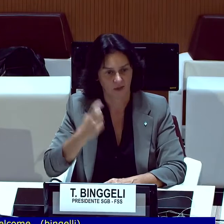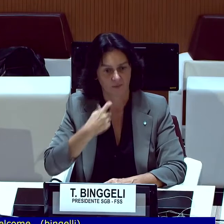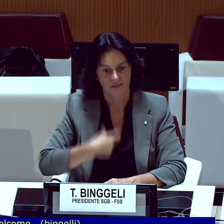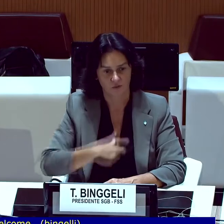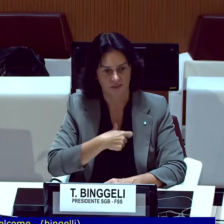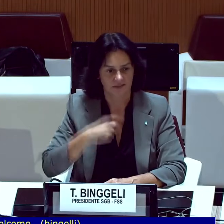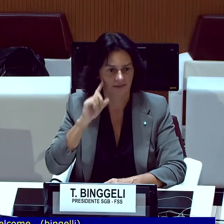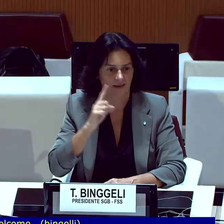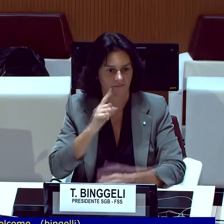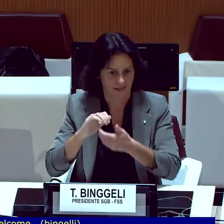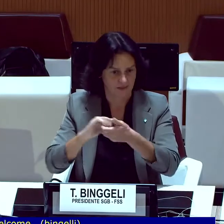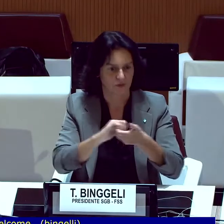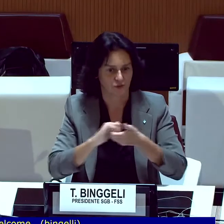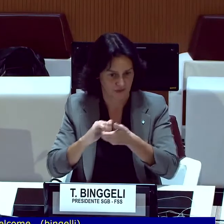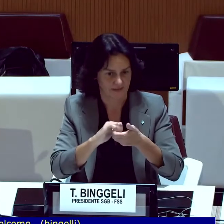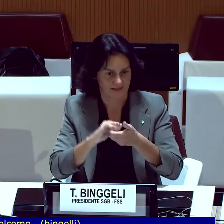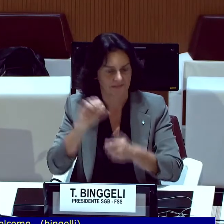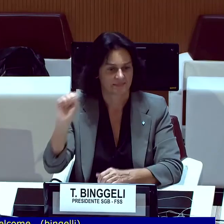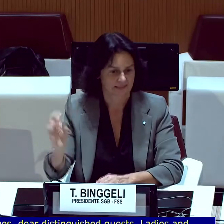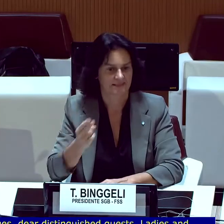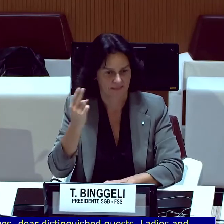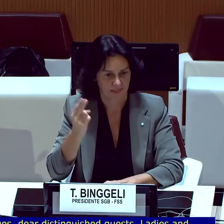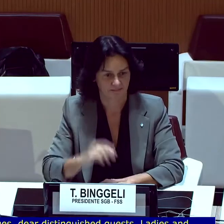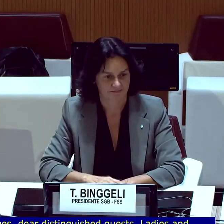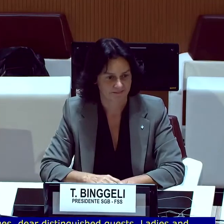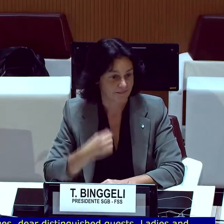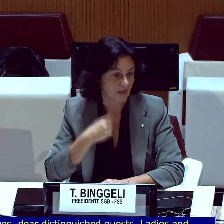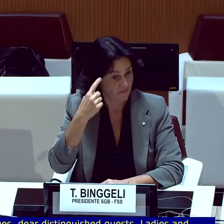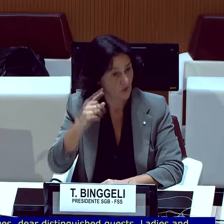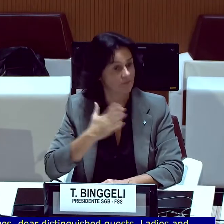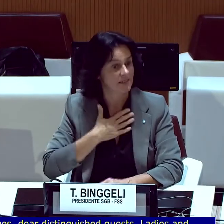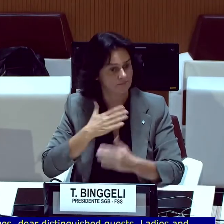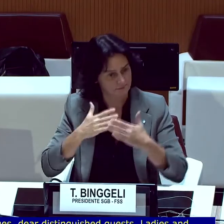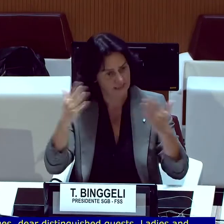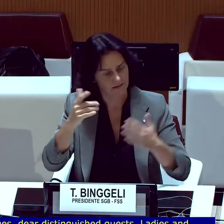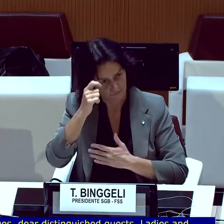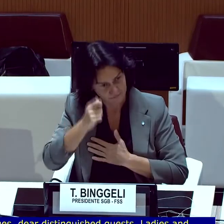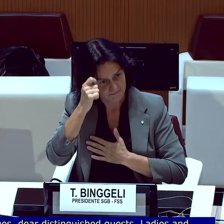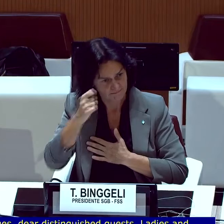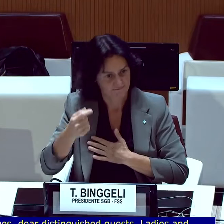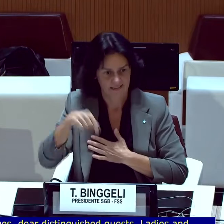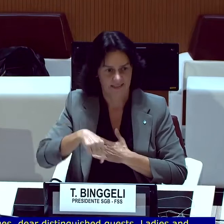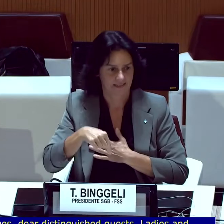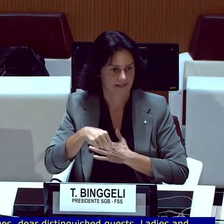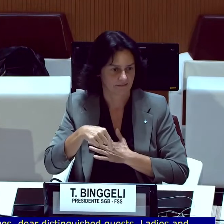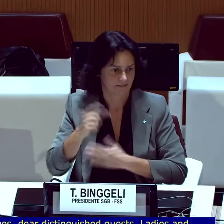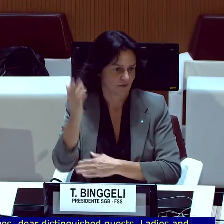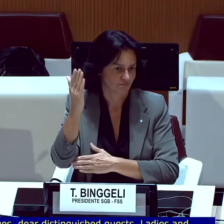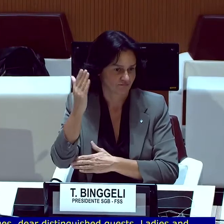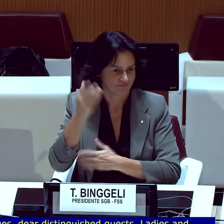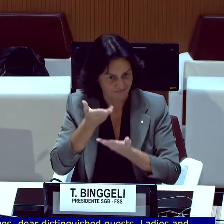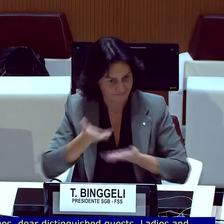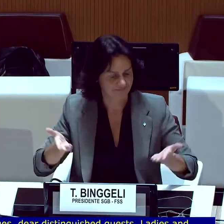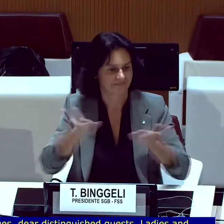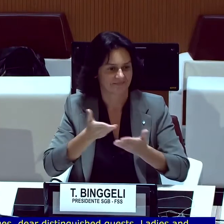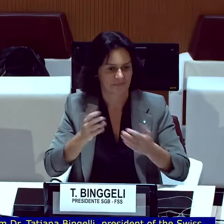Dr. Tatiana Bingeli, President of the Swiss Deaf Federation. For me, it is an